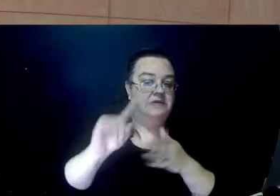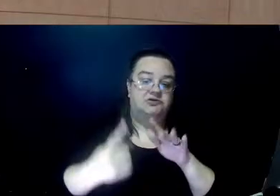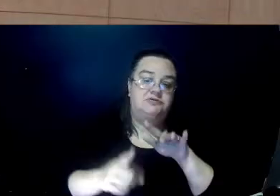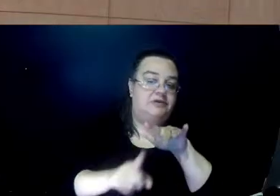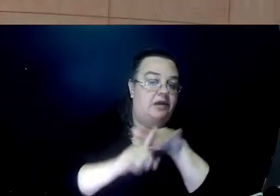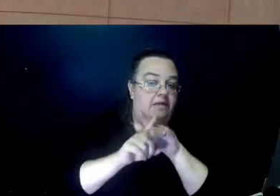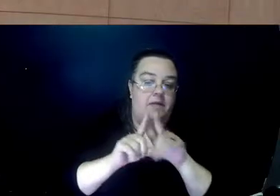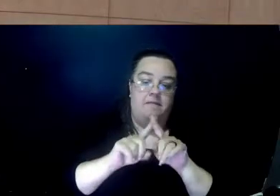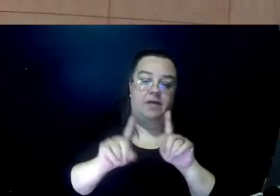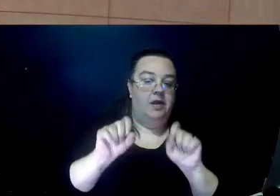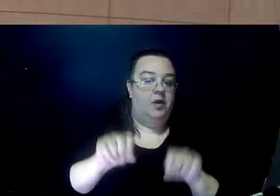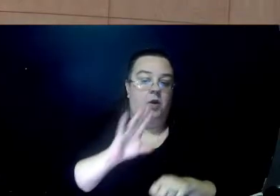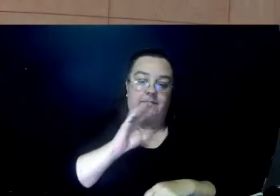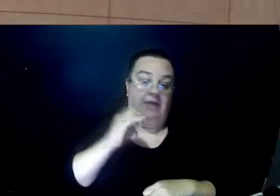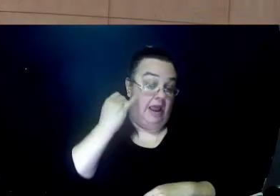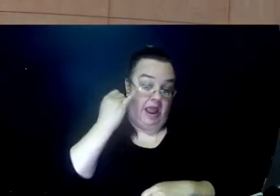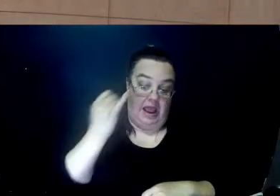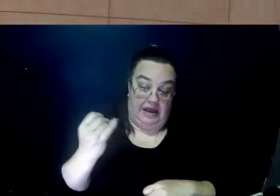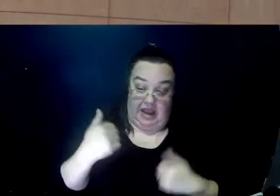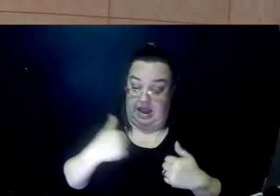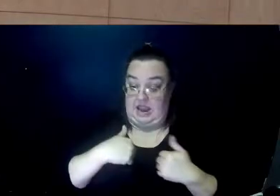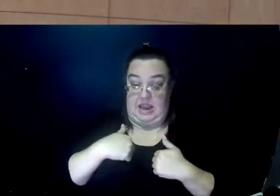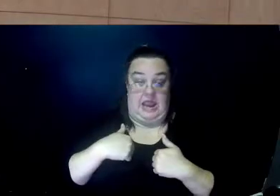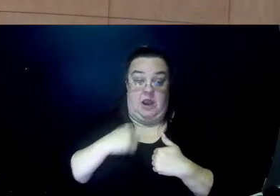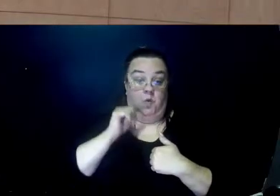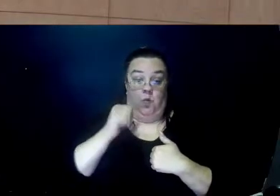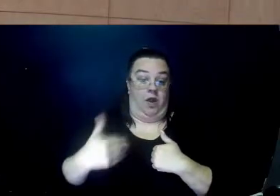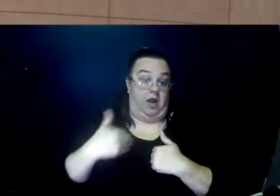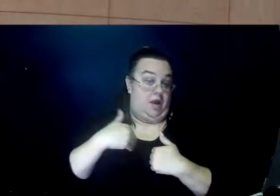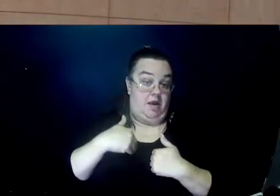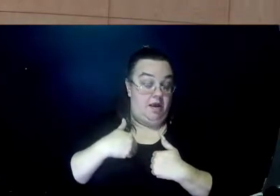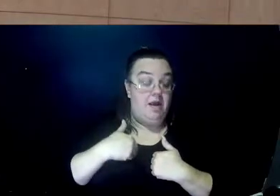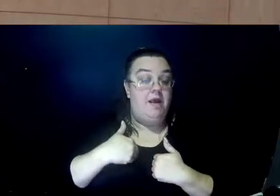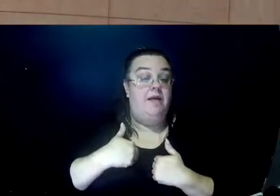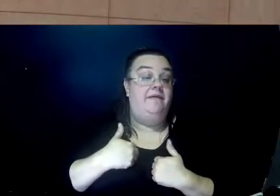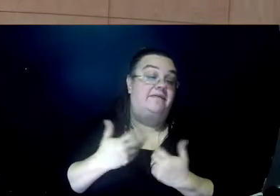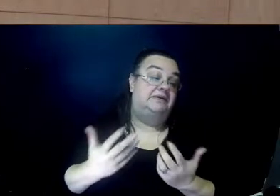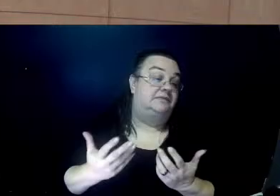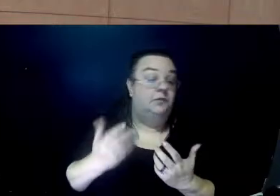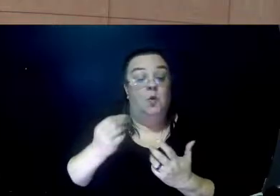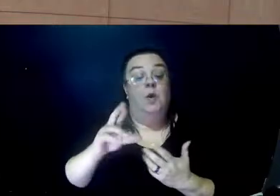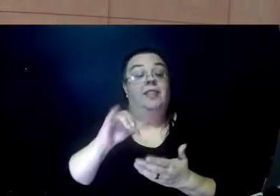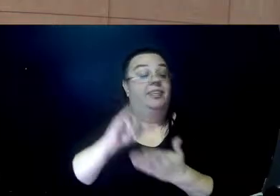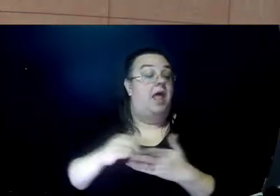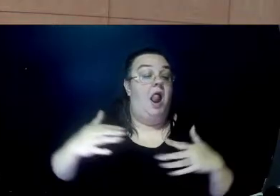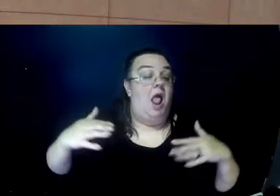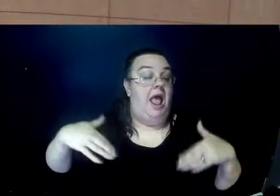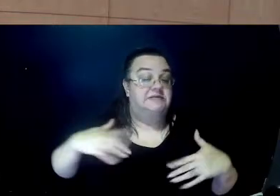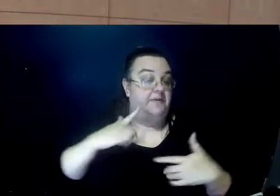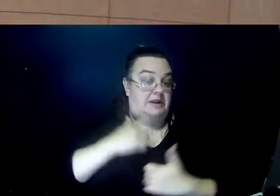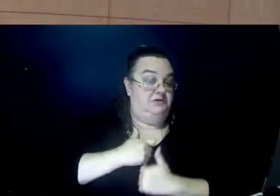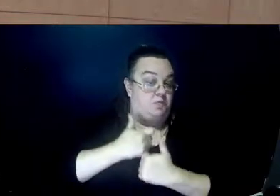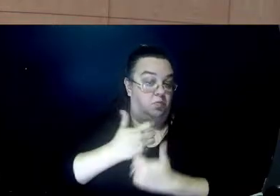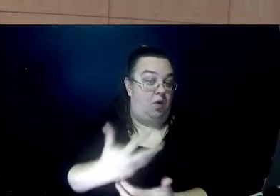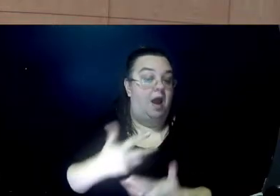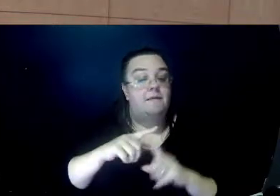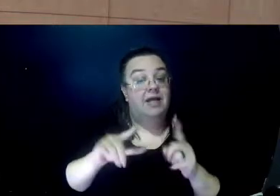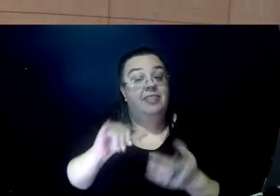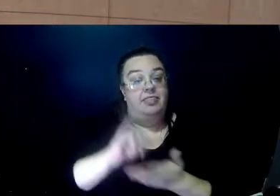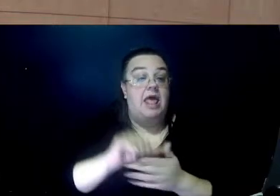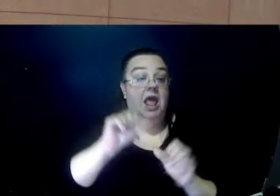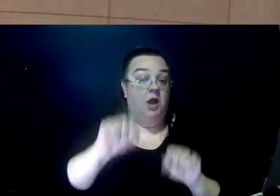be an idea I don't have, or that hasn't been expressed yet, but that could be a